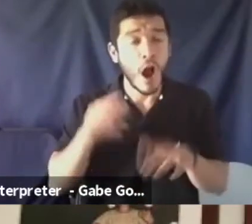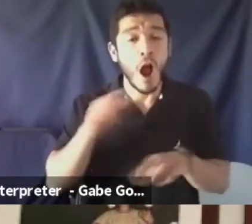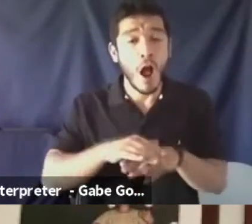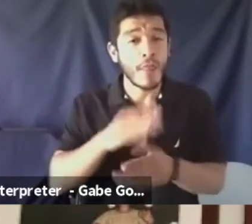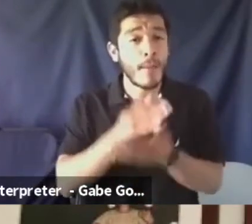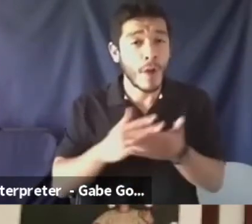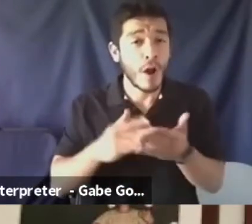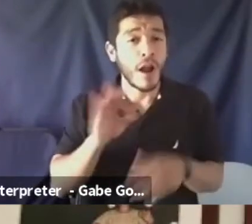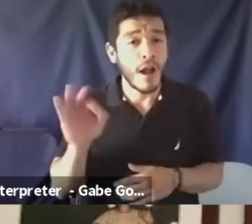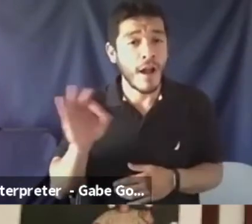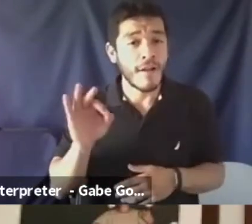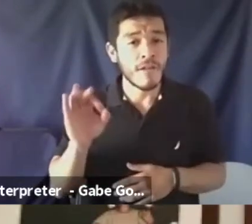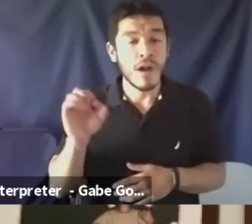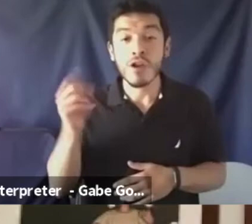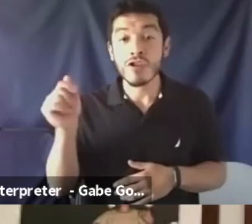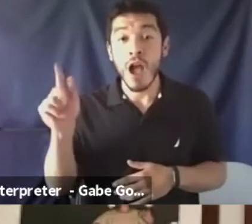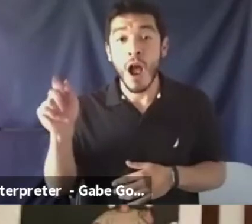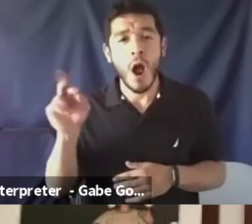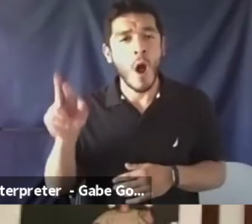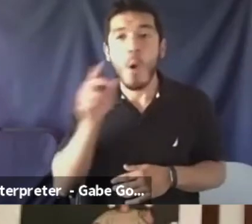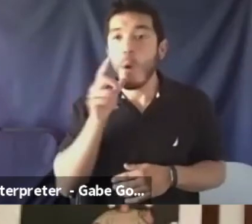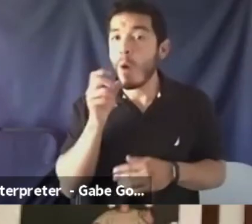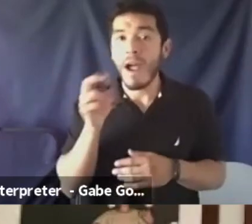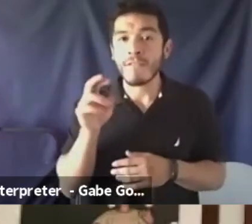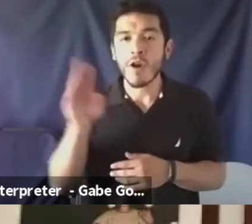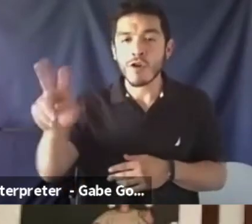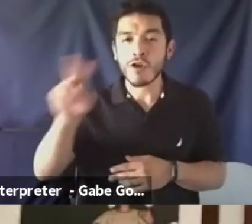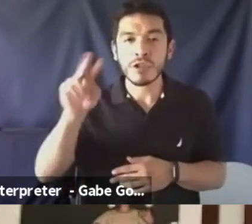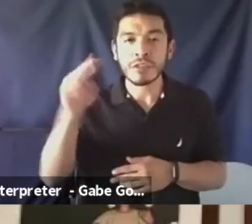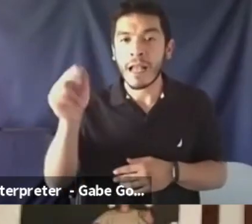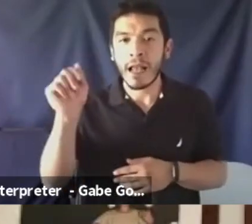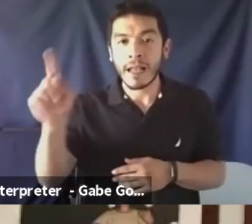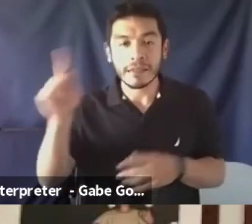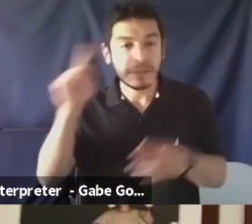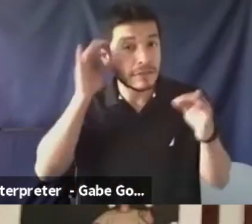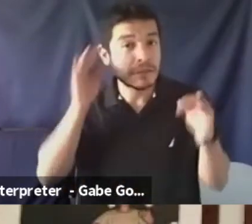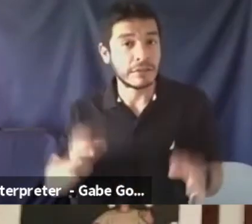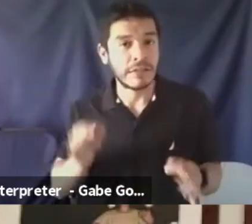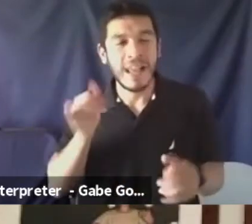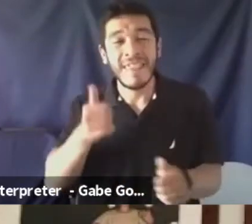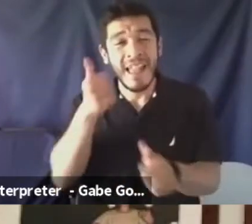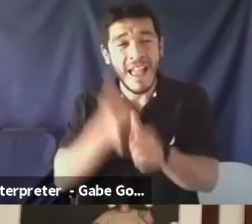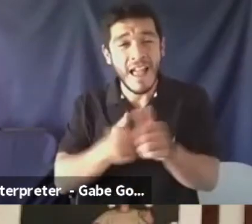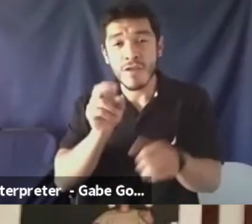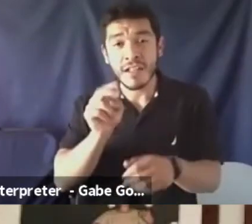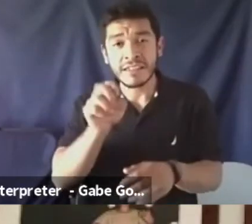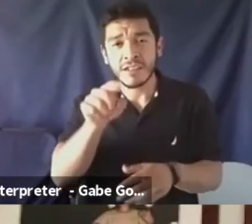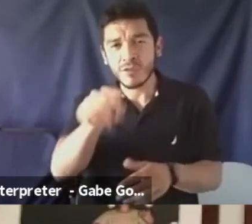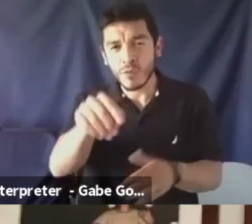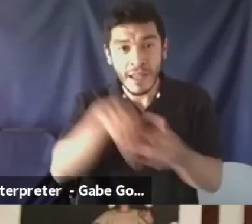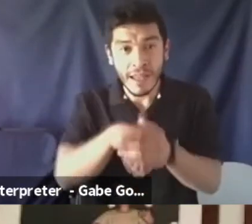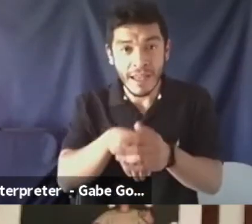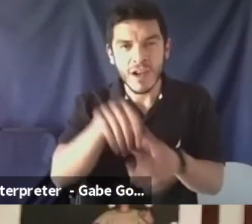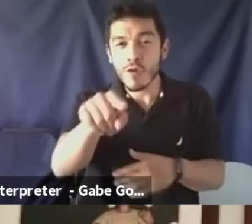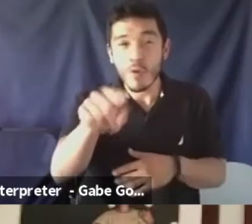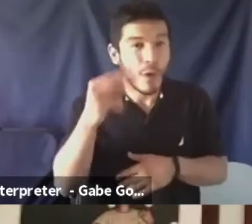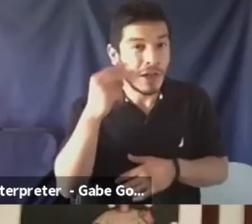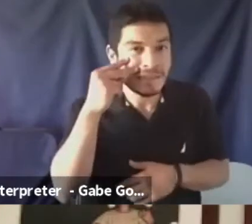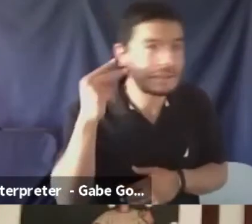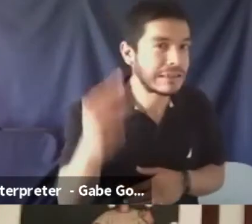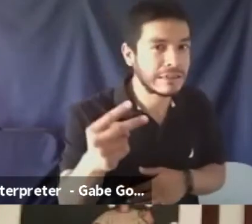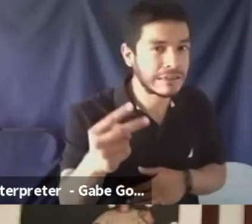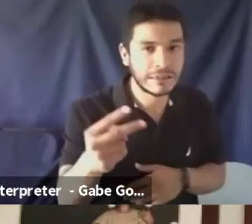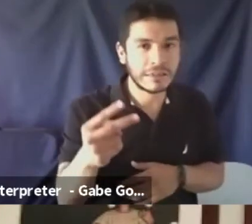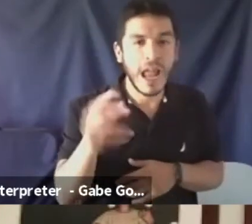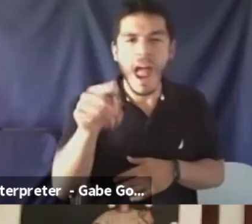of Shaka or whoever your second AD was, that every scene you were in, you were seen